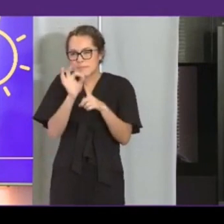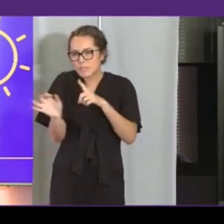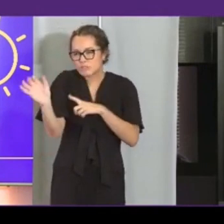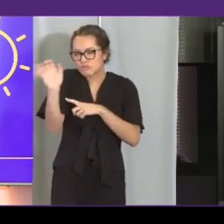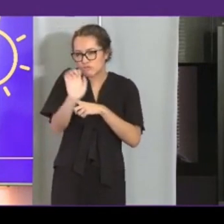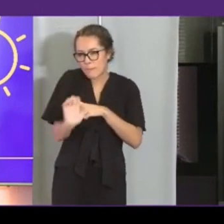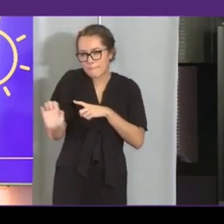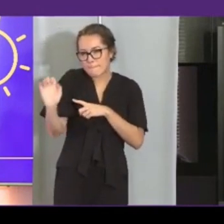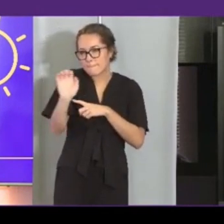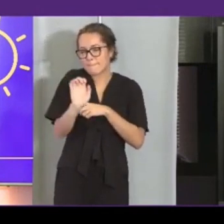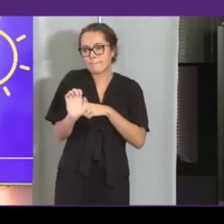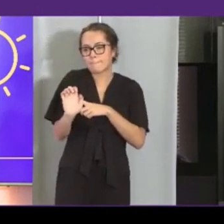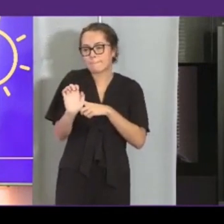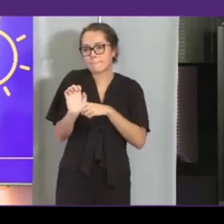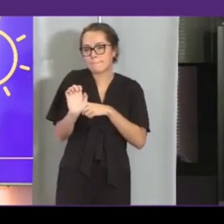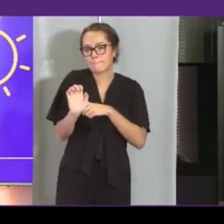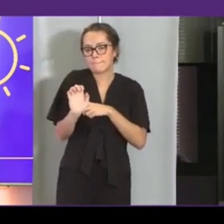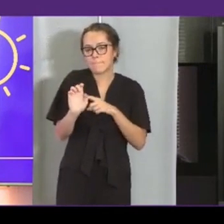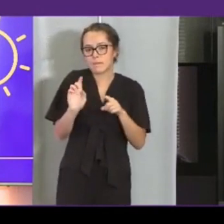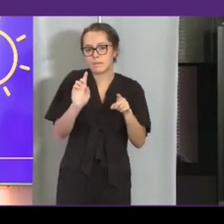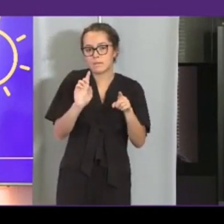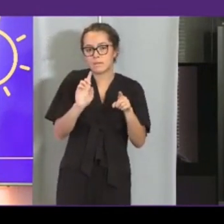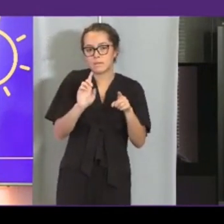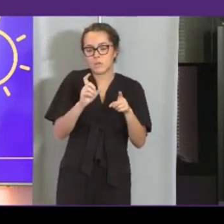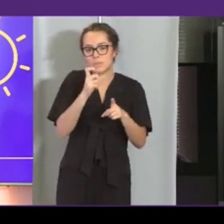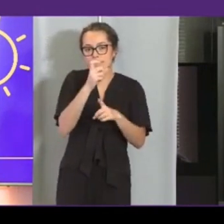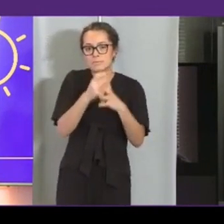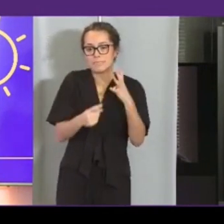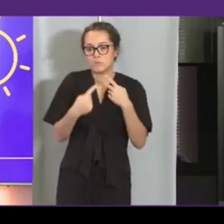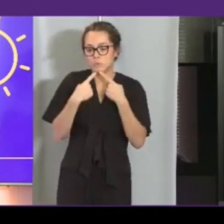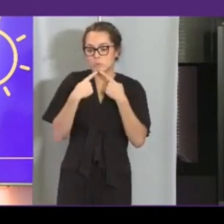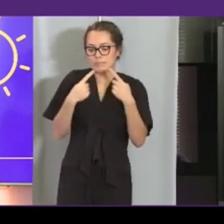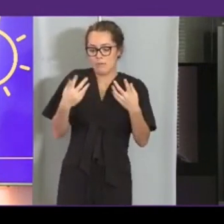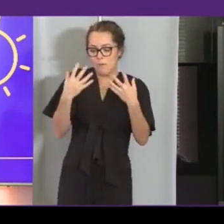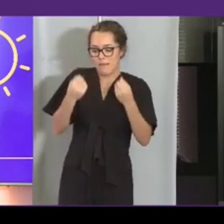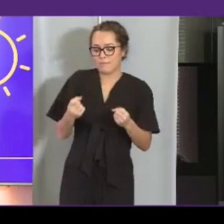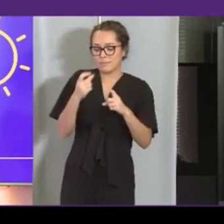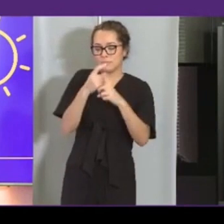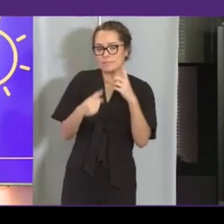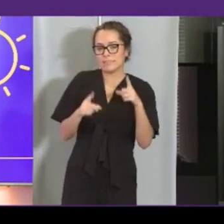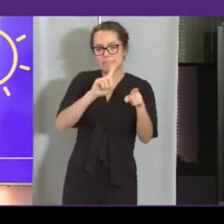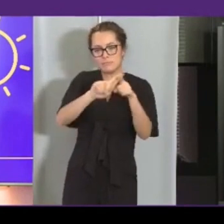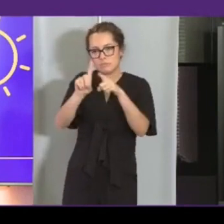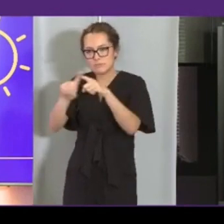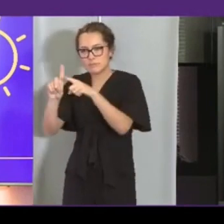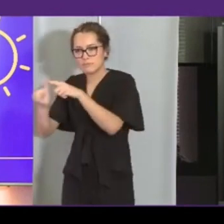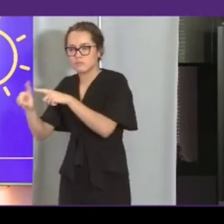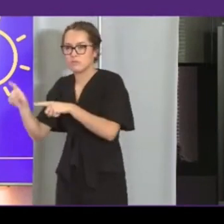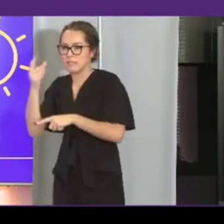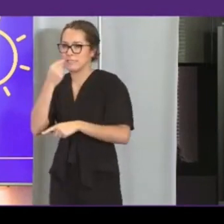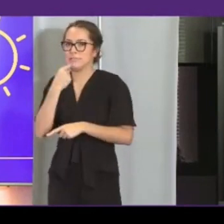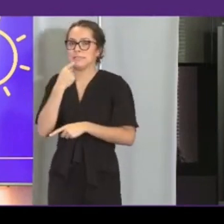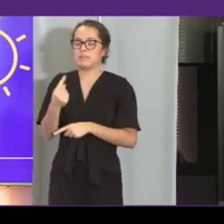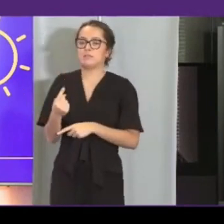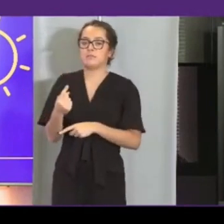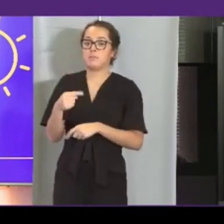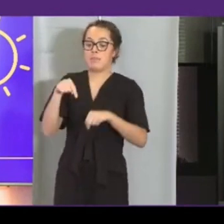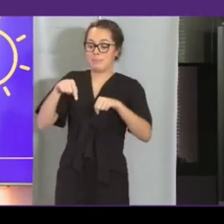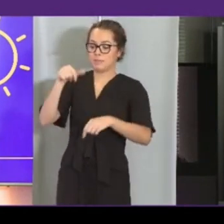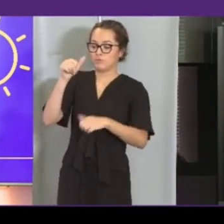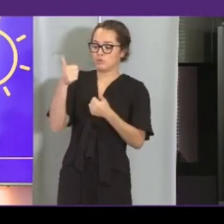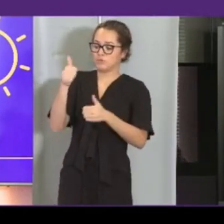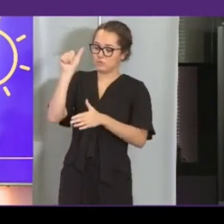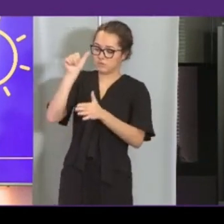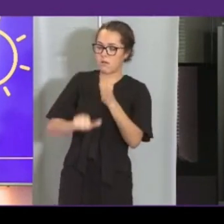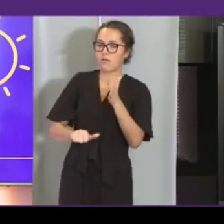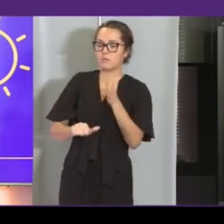Europe, is different ways of how you can disclose disability. And I think this is a good starting point to make those